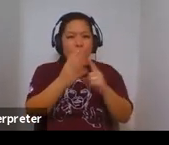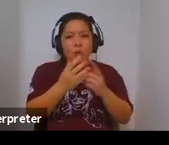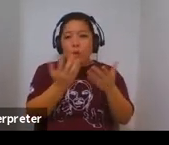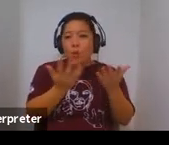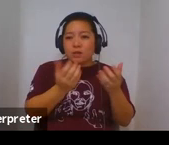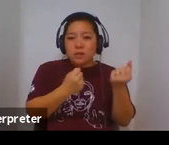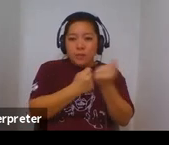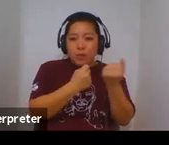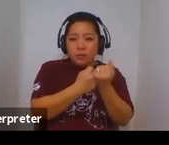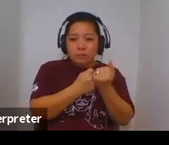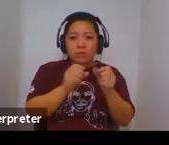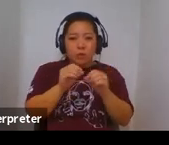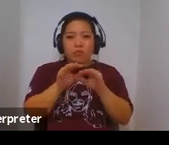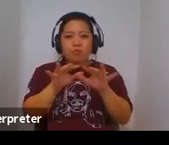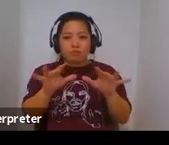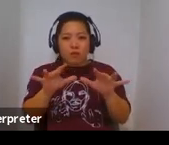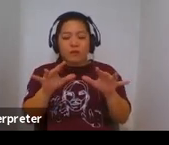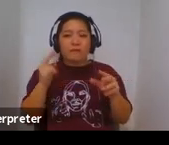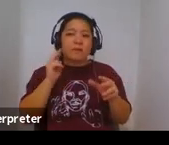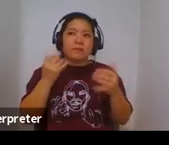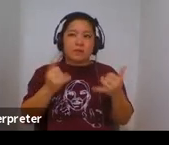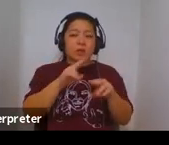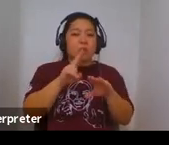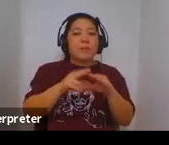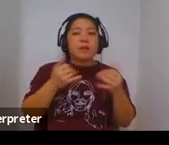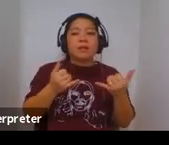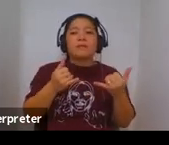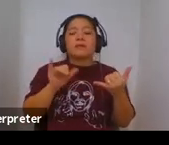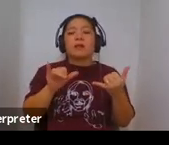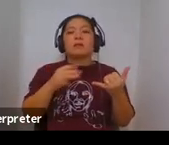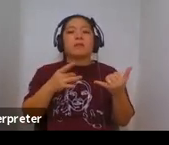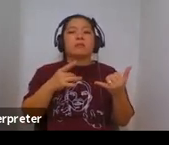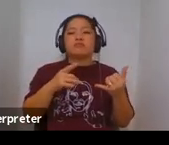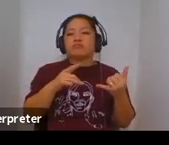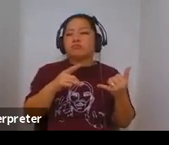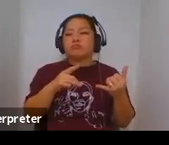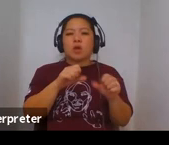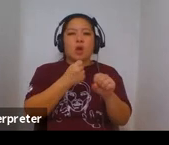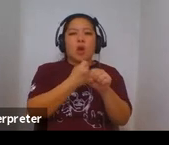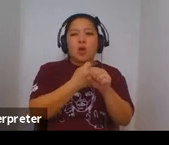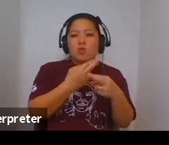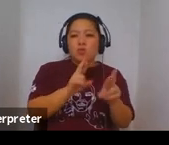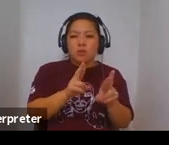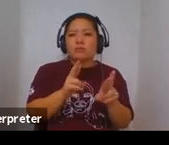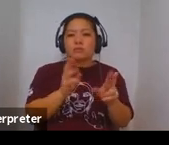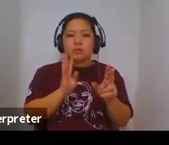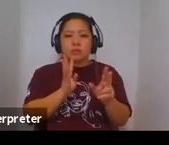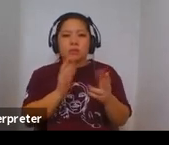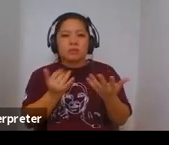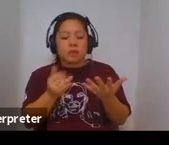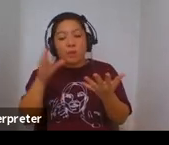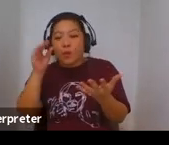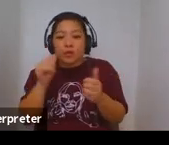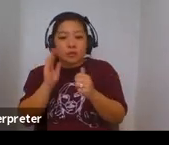widespread victimization and the normalization of that as like locker room talk, tropes like boys will be